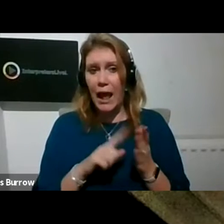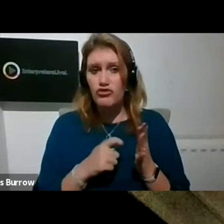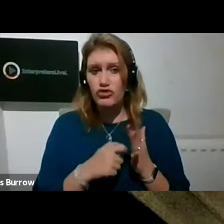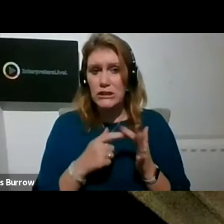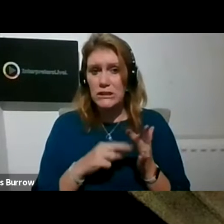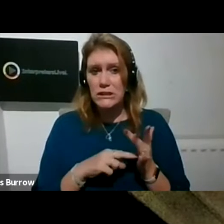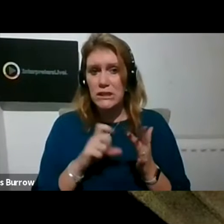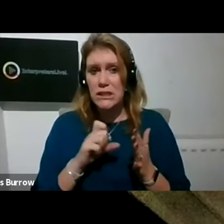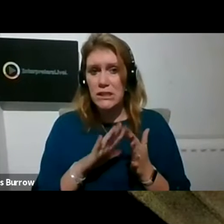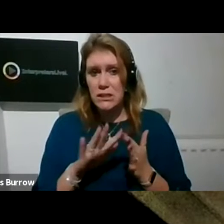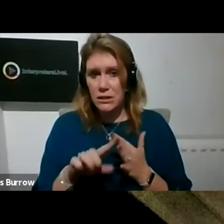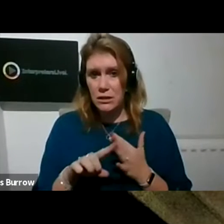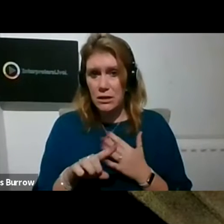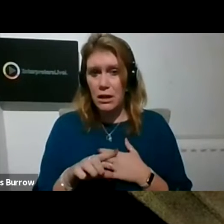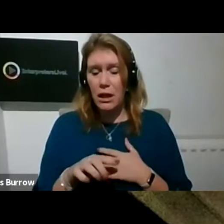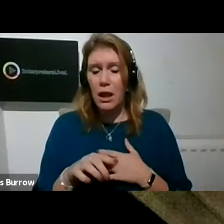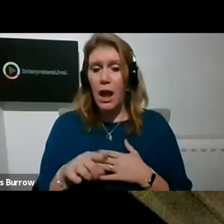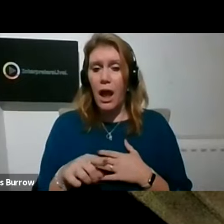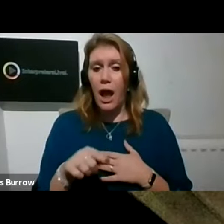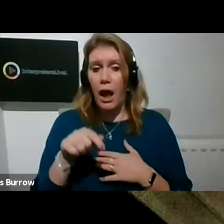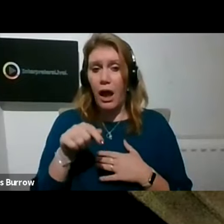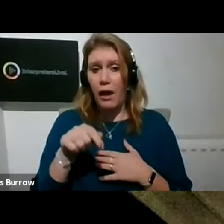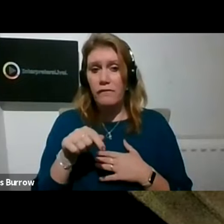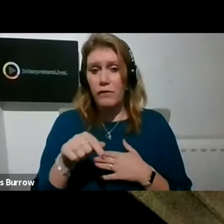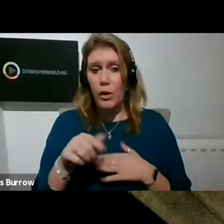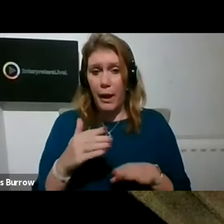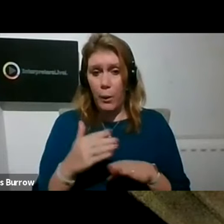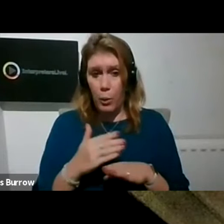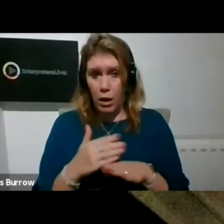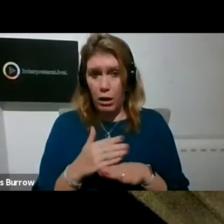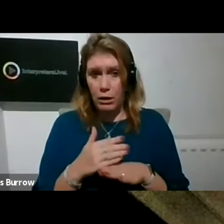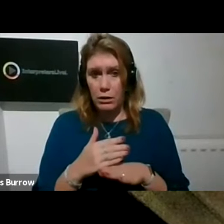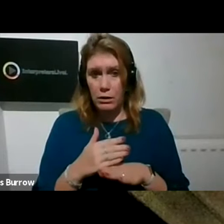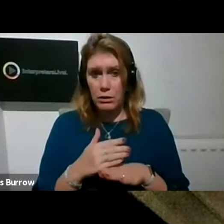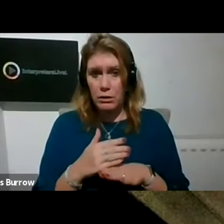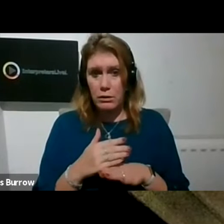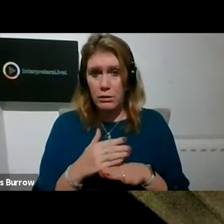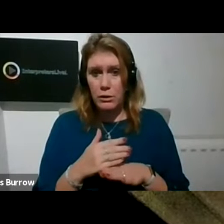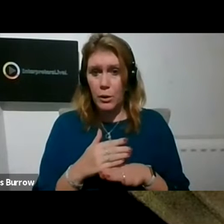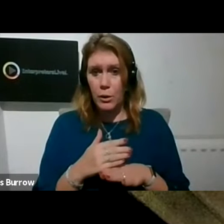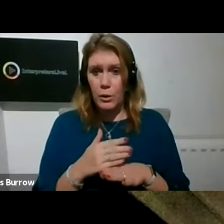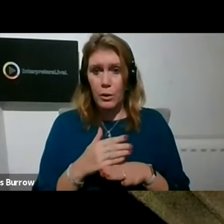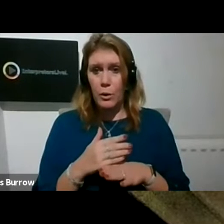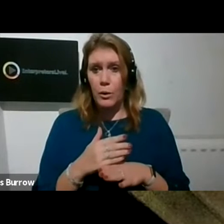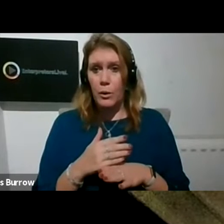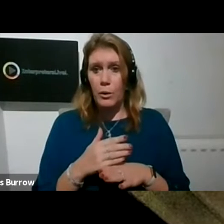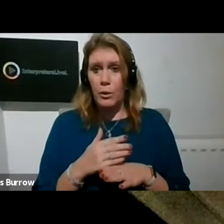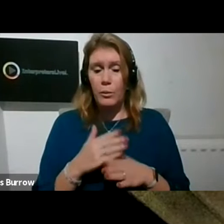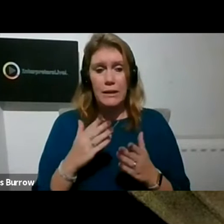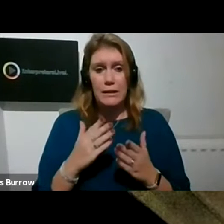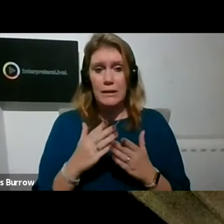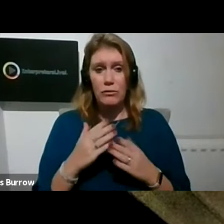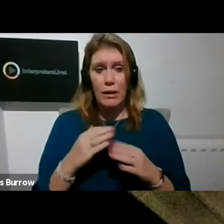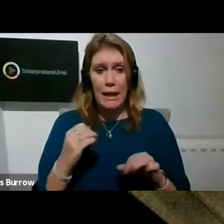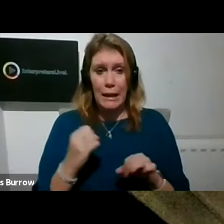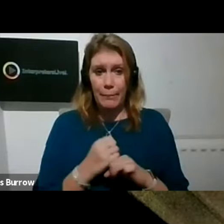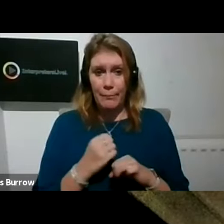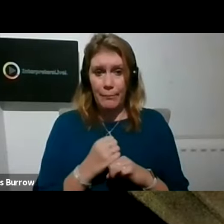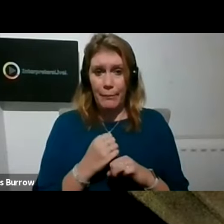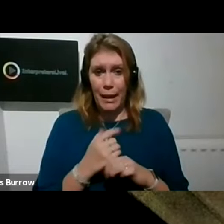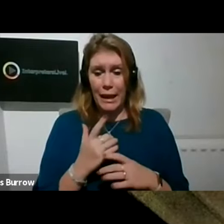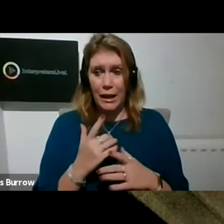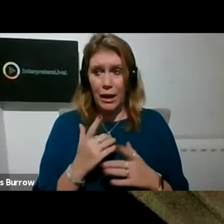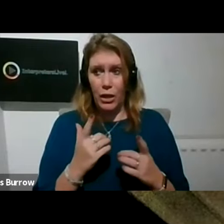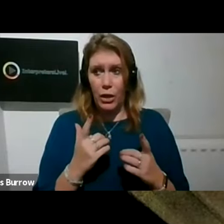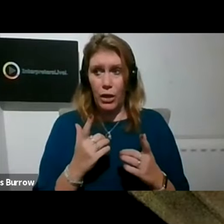And for that piece, we didn't really end up making the thing that we were going to make, but for that